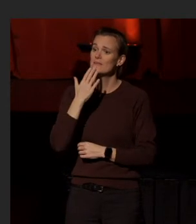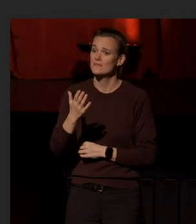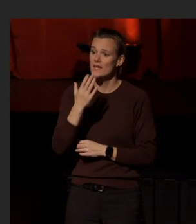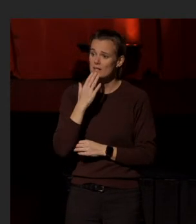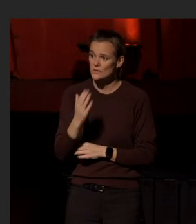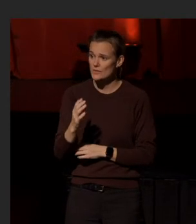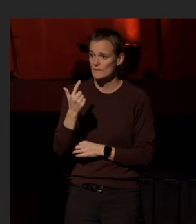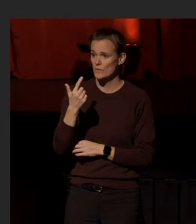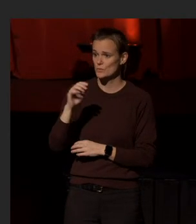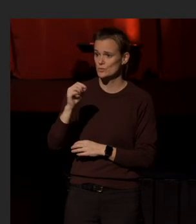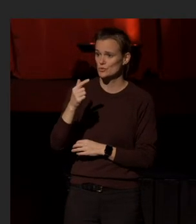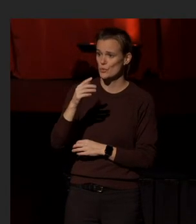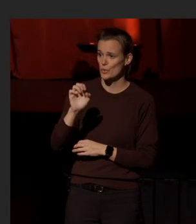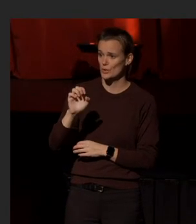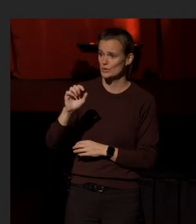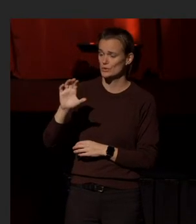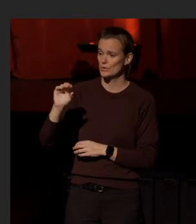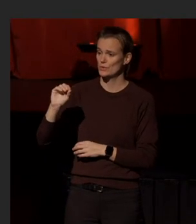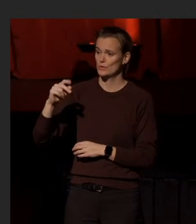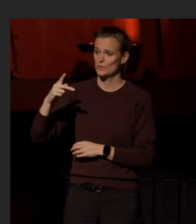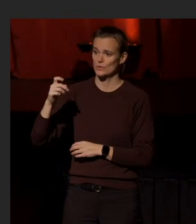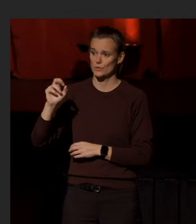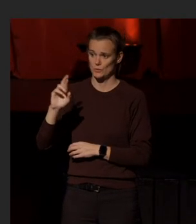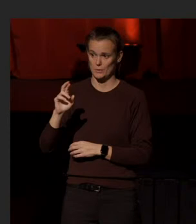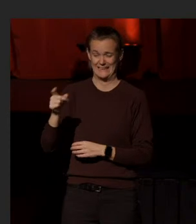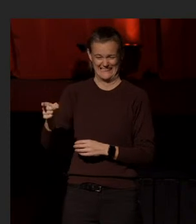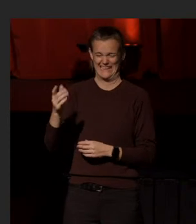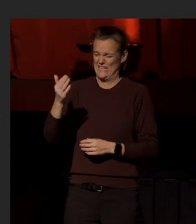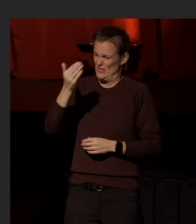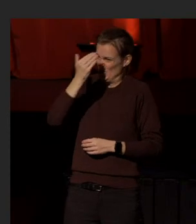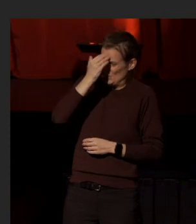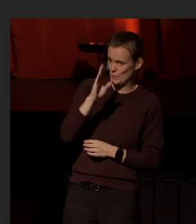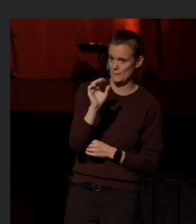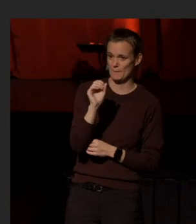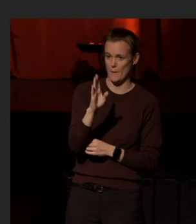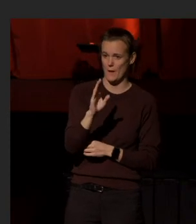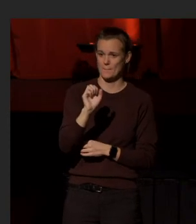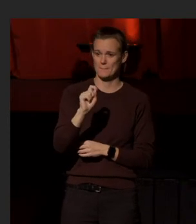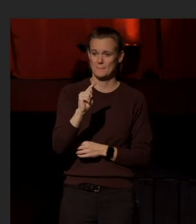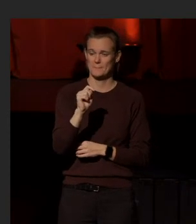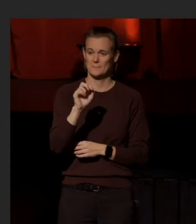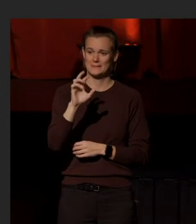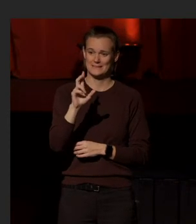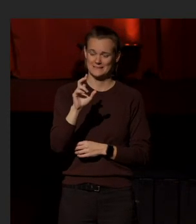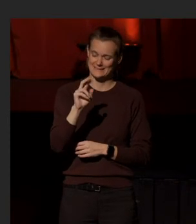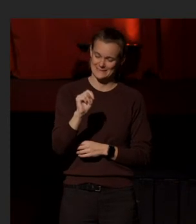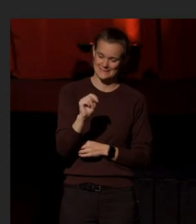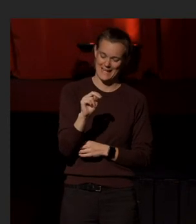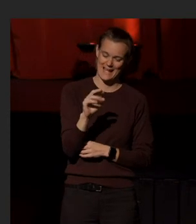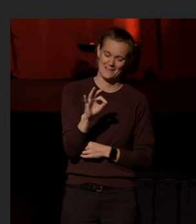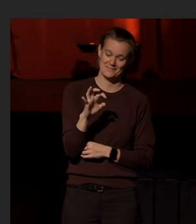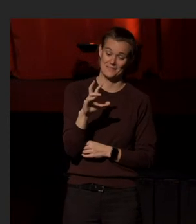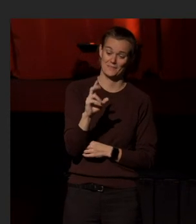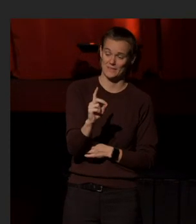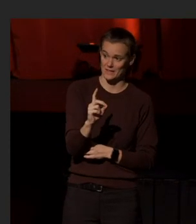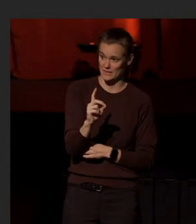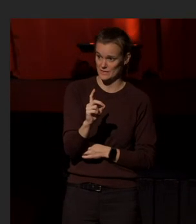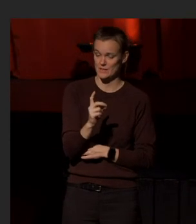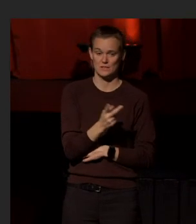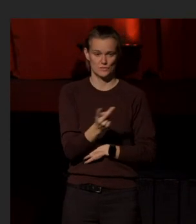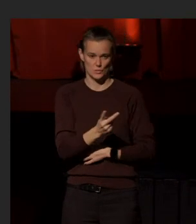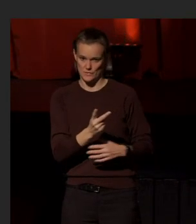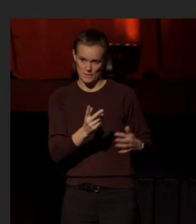George Cooper. George knew Bob Stanfield personally and was the driving force behind the establishment of the Stanfield